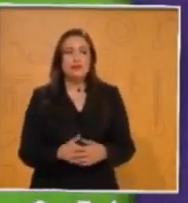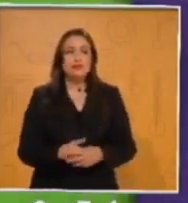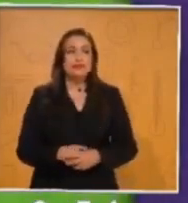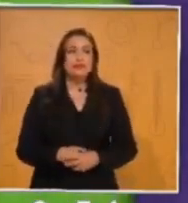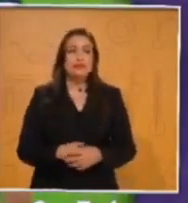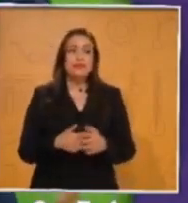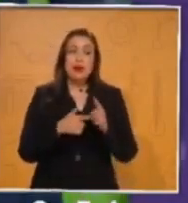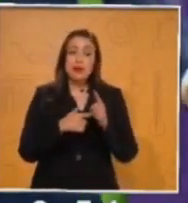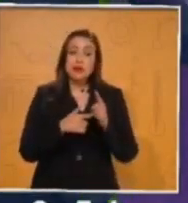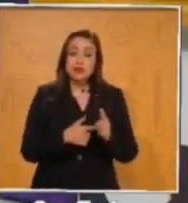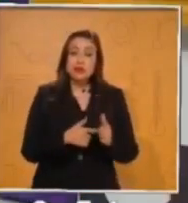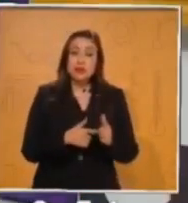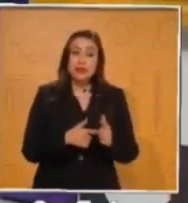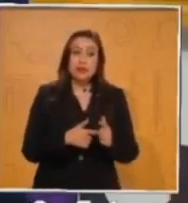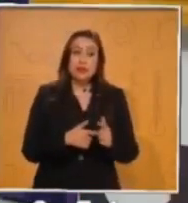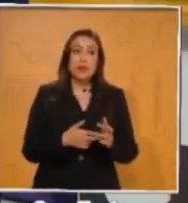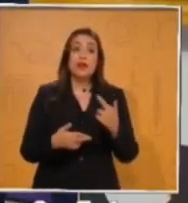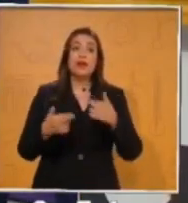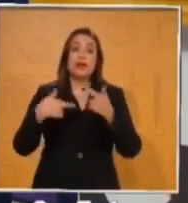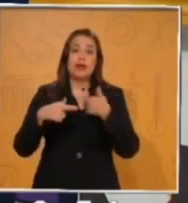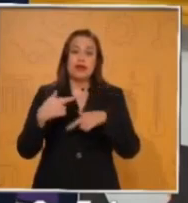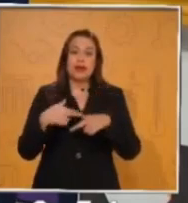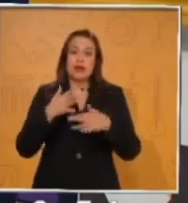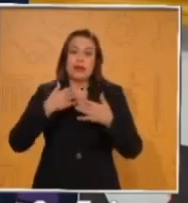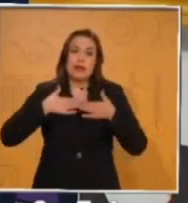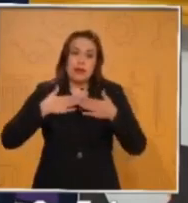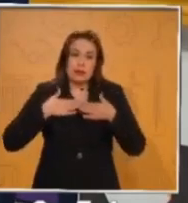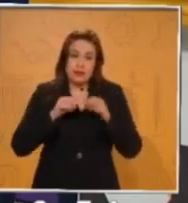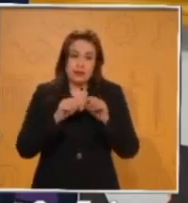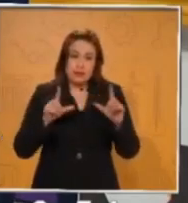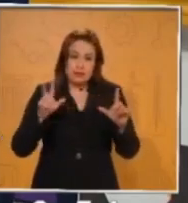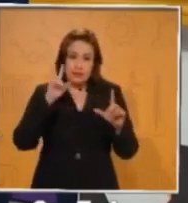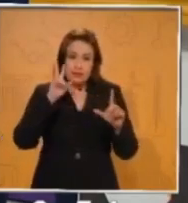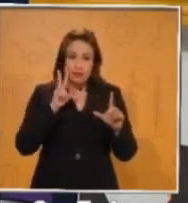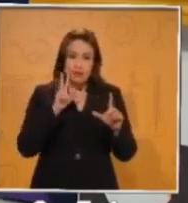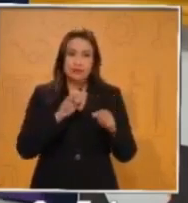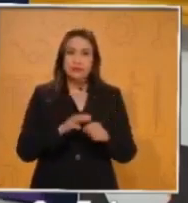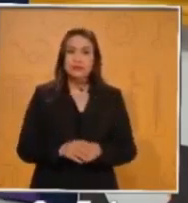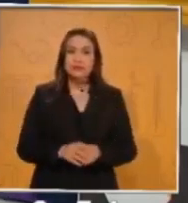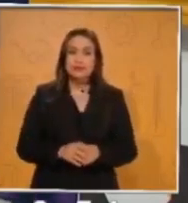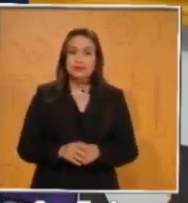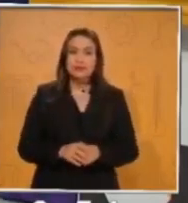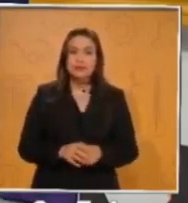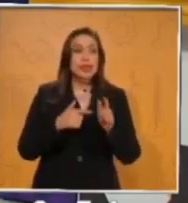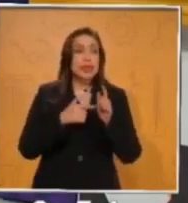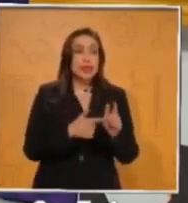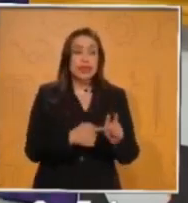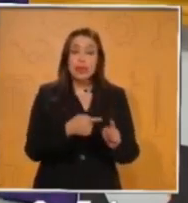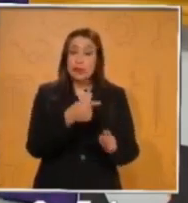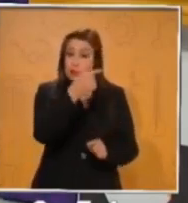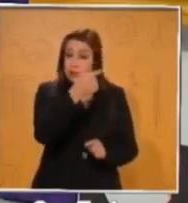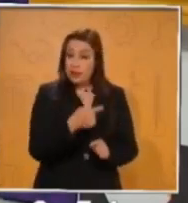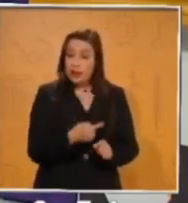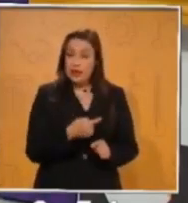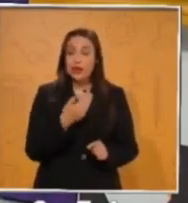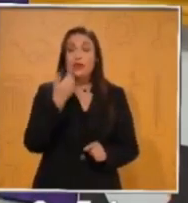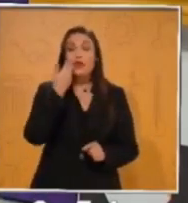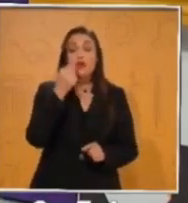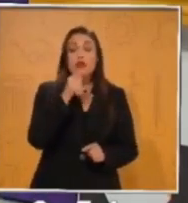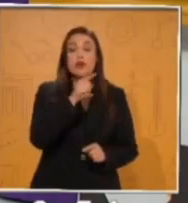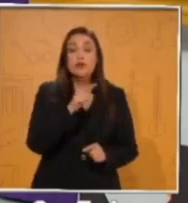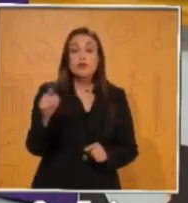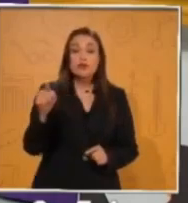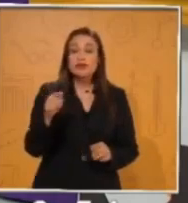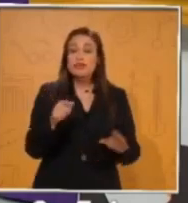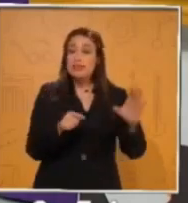I am going to be back. Just wait for me. Let's continue here because I want you to